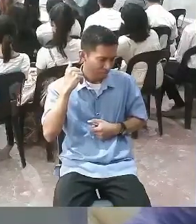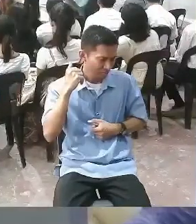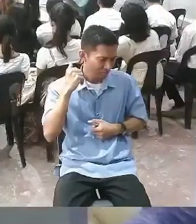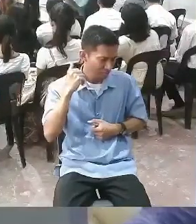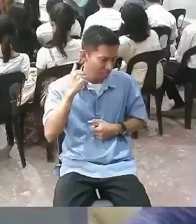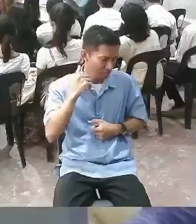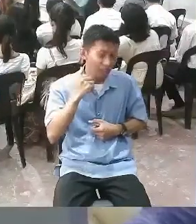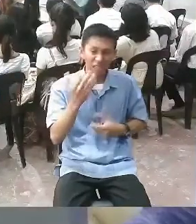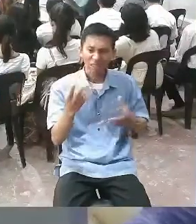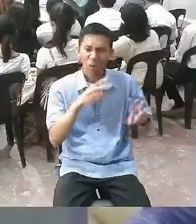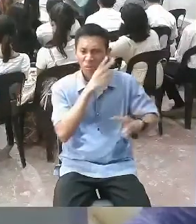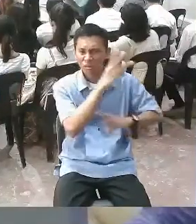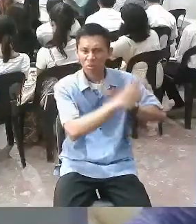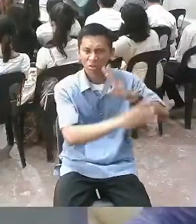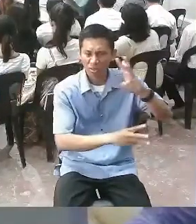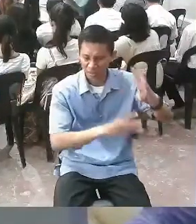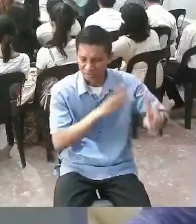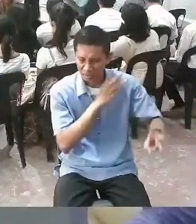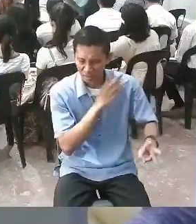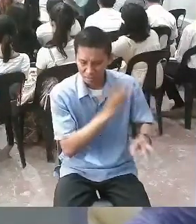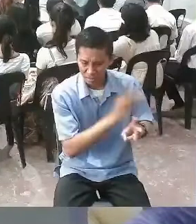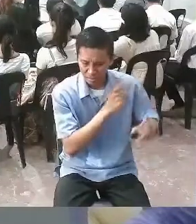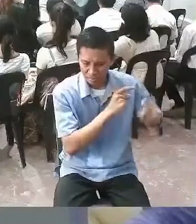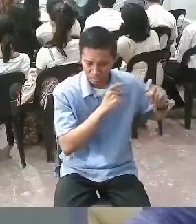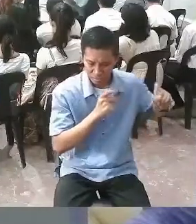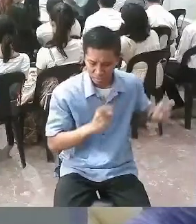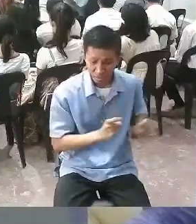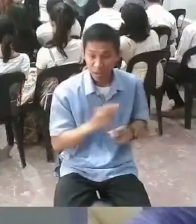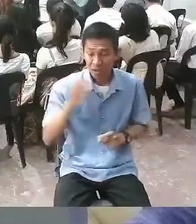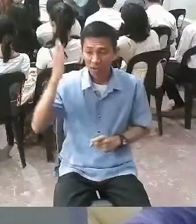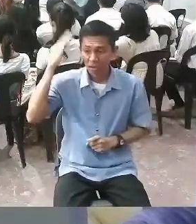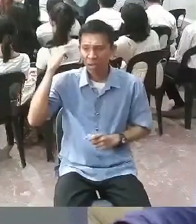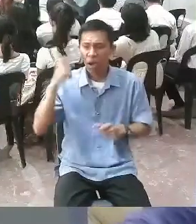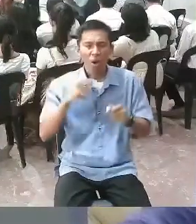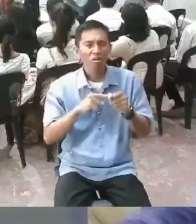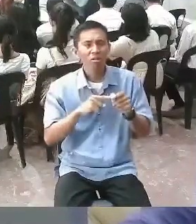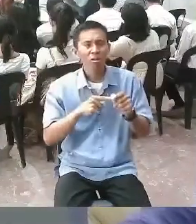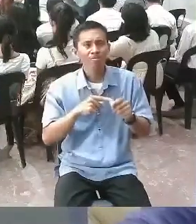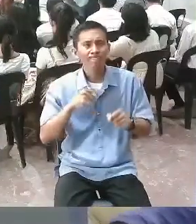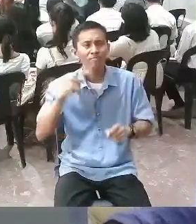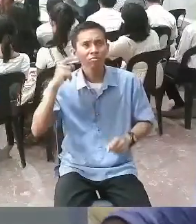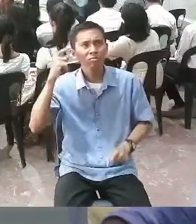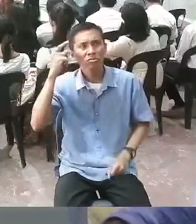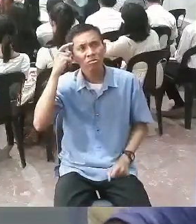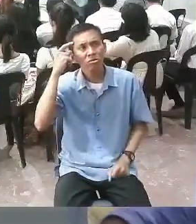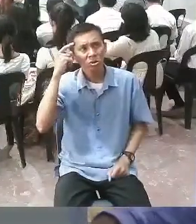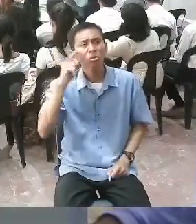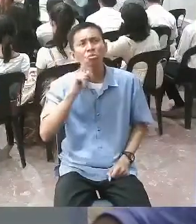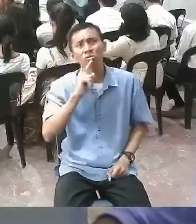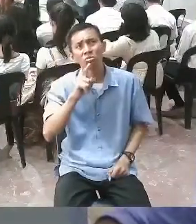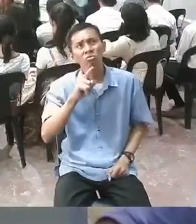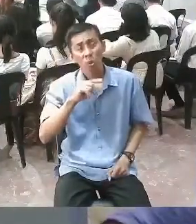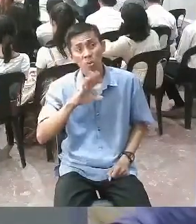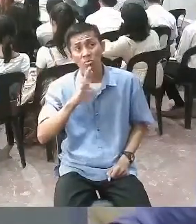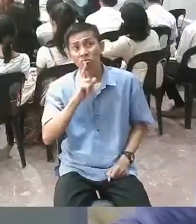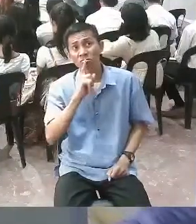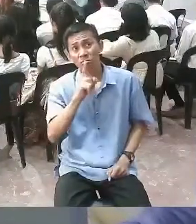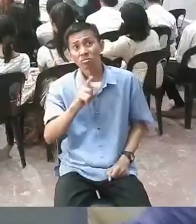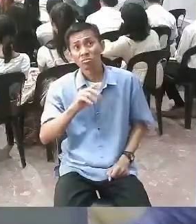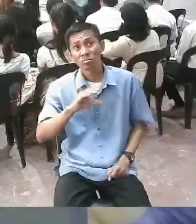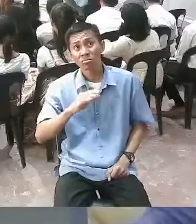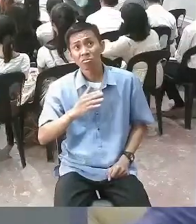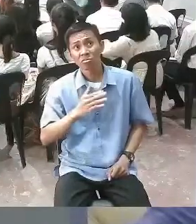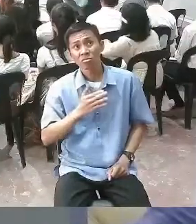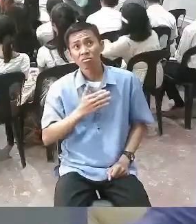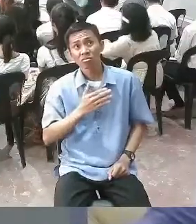orientated world. I began one day to think about all my sins. Some of